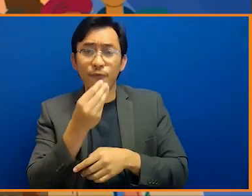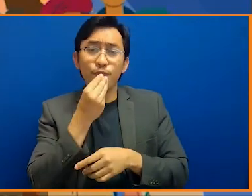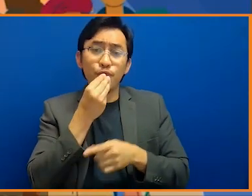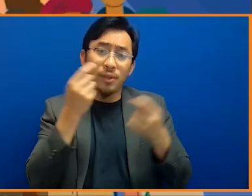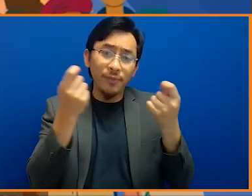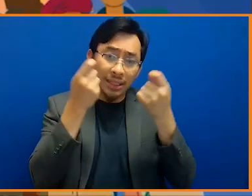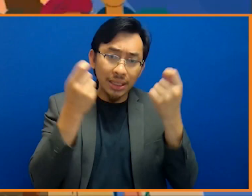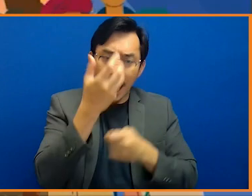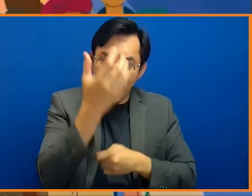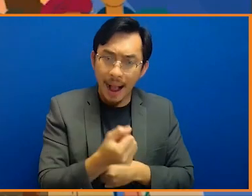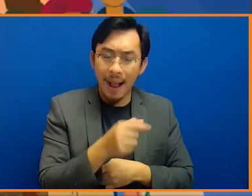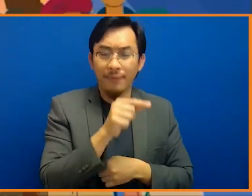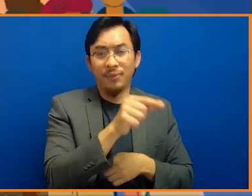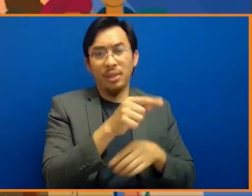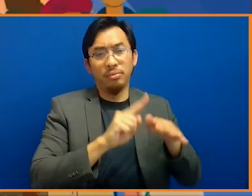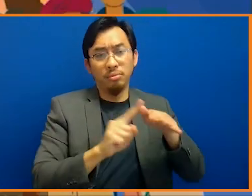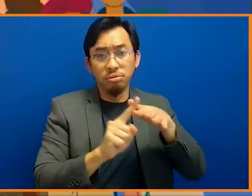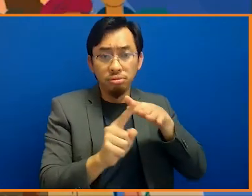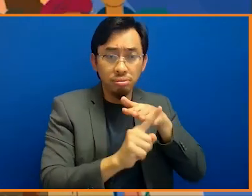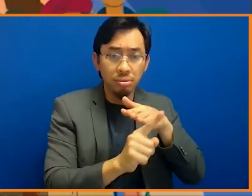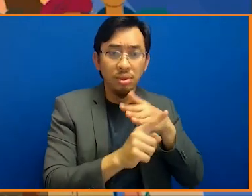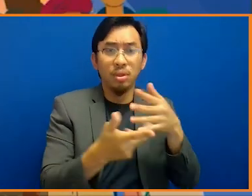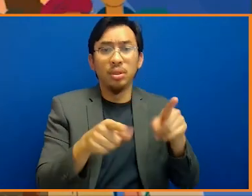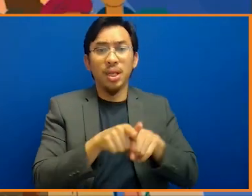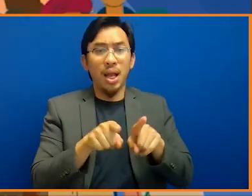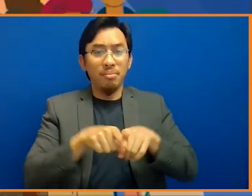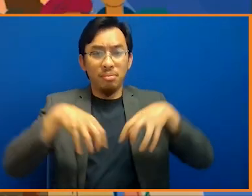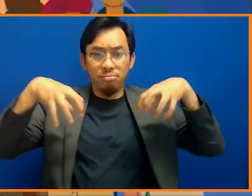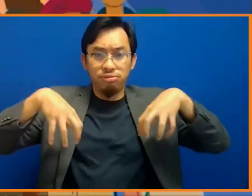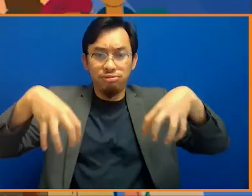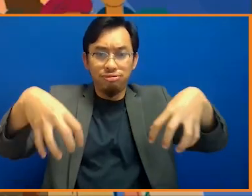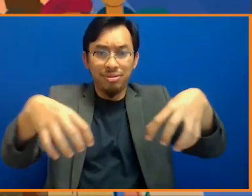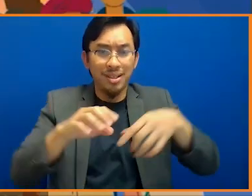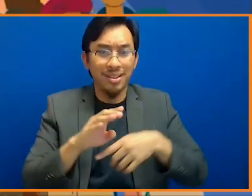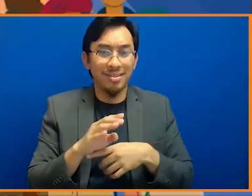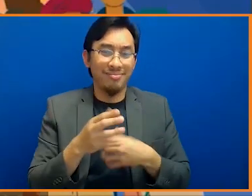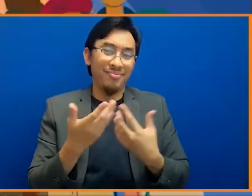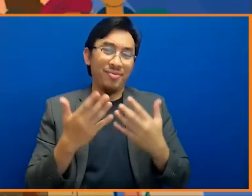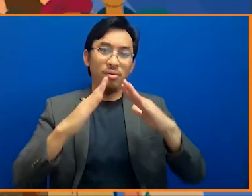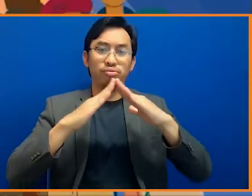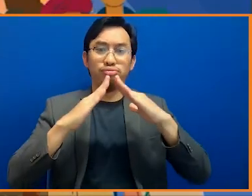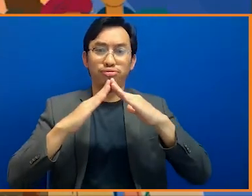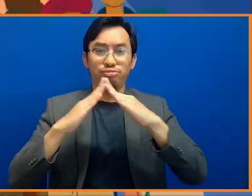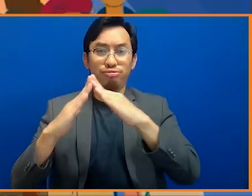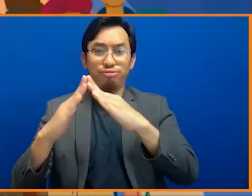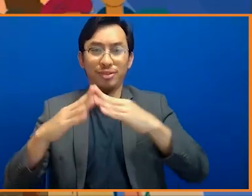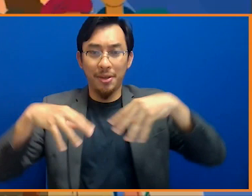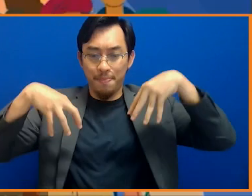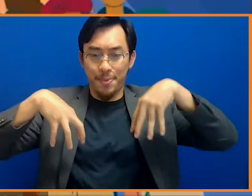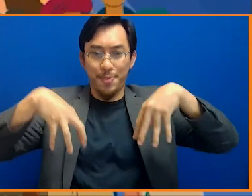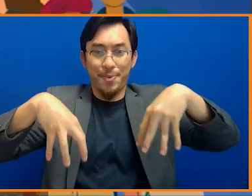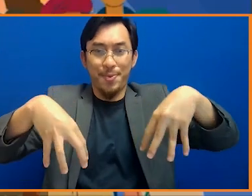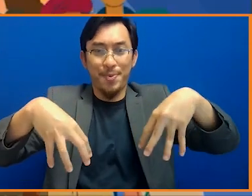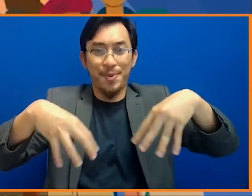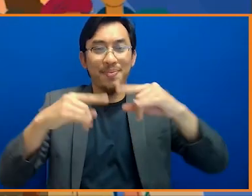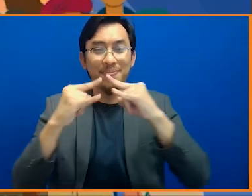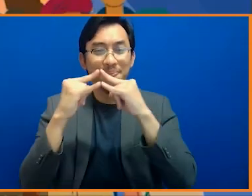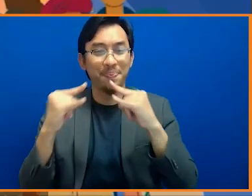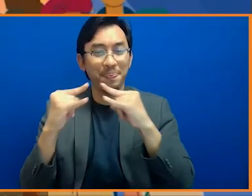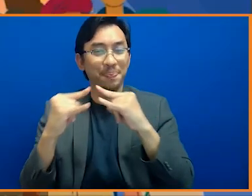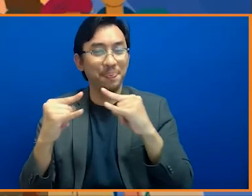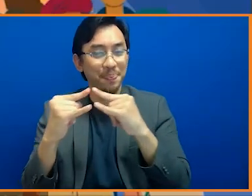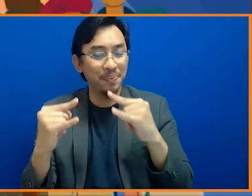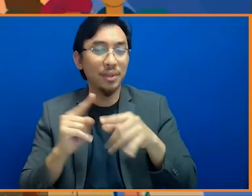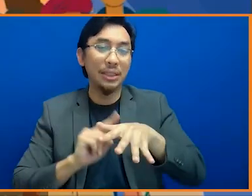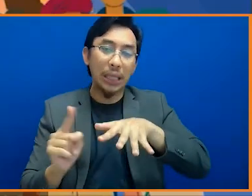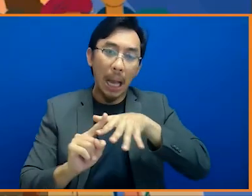do like food festival in escape building. We can do like bazaar or like another